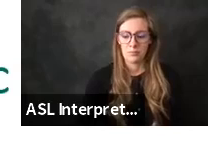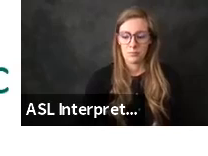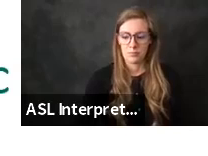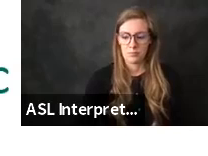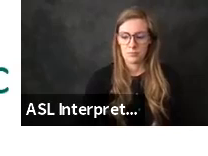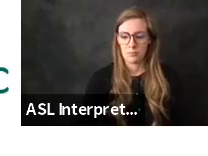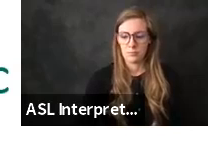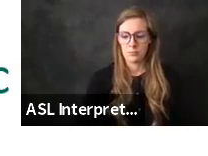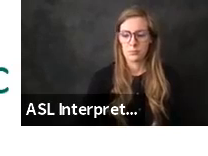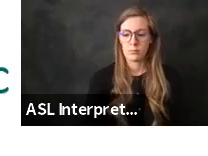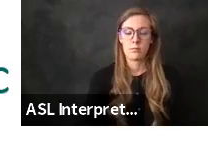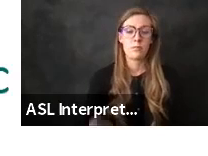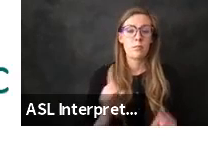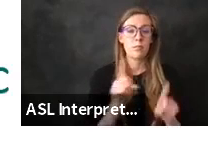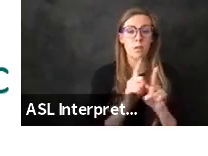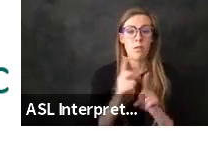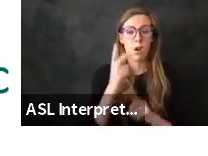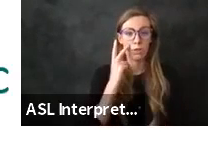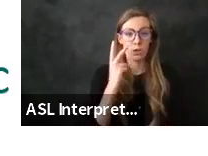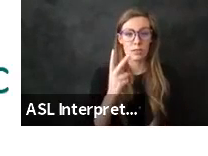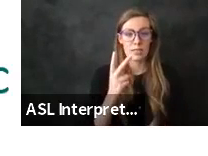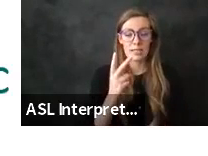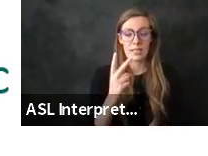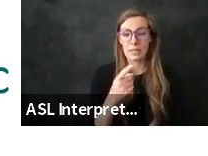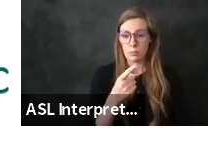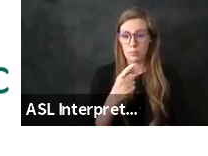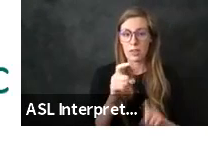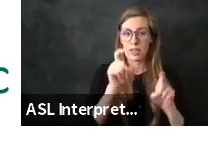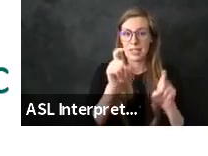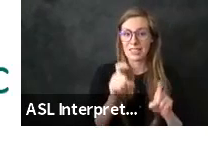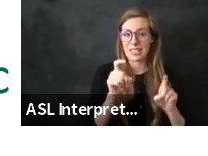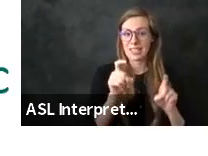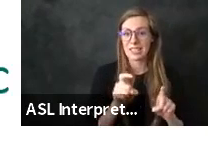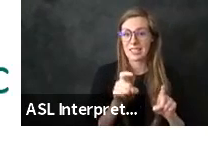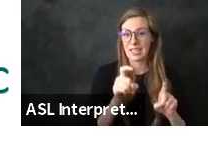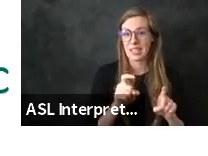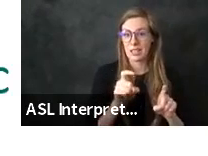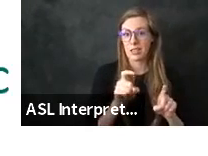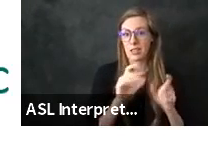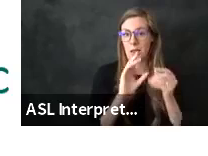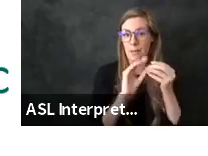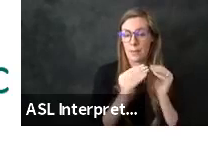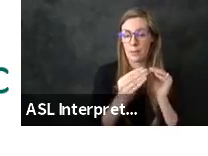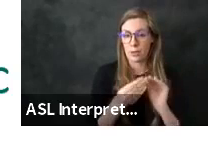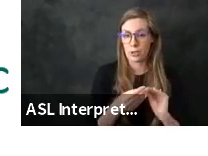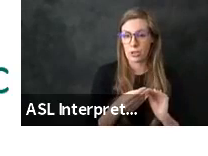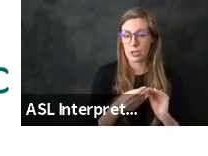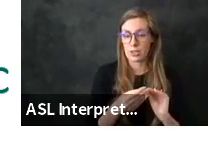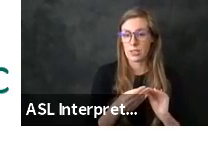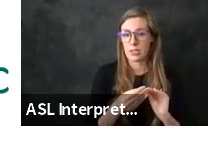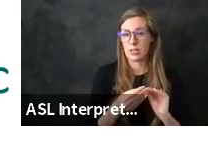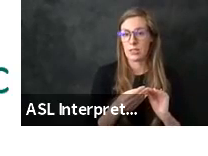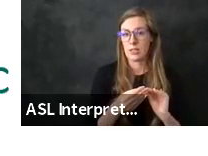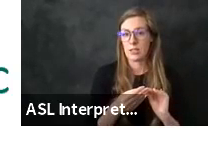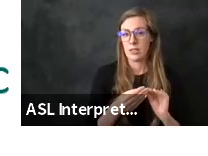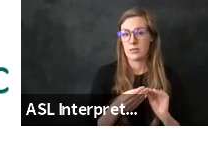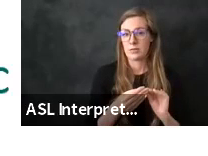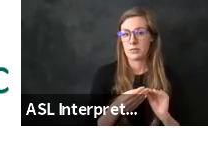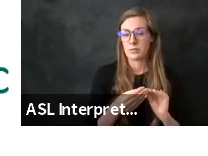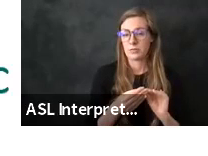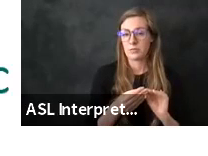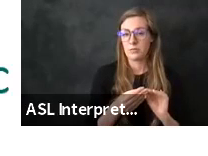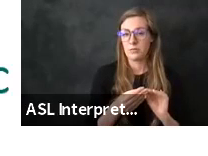We've seen, looking at our testing positivity trends by demographic, we've seen